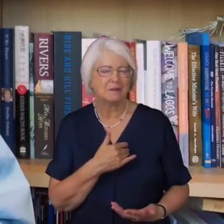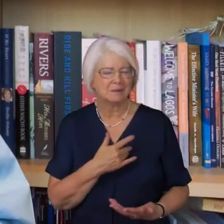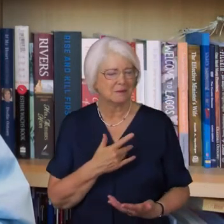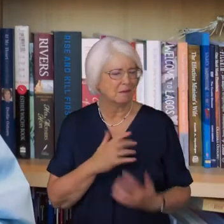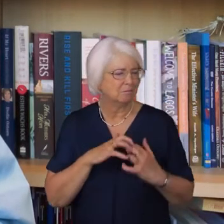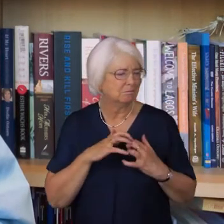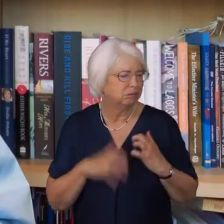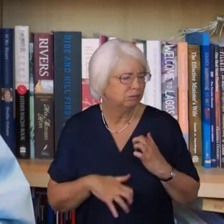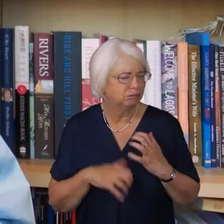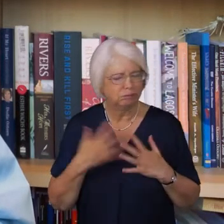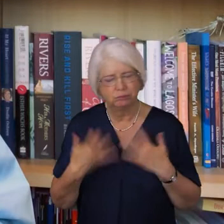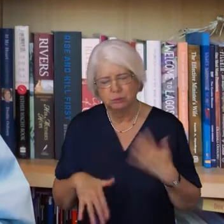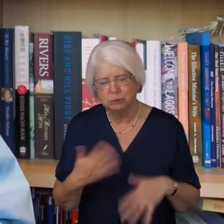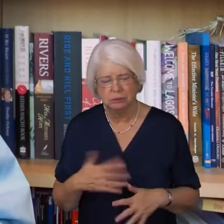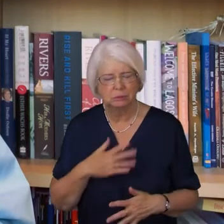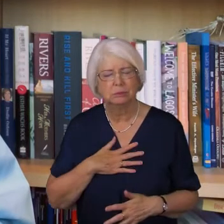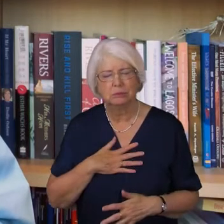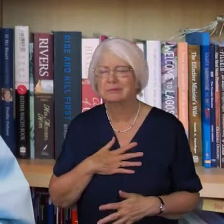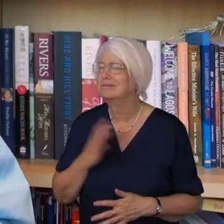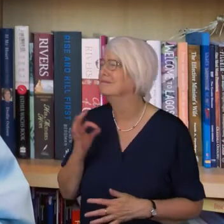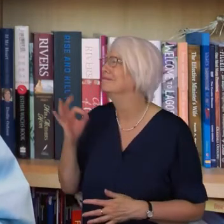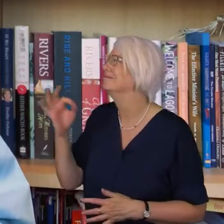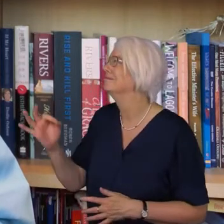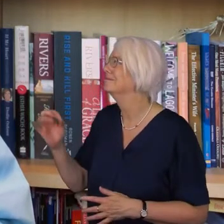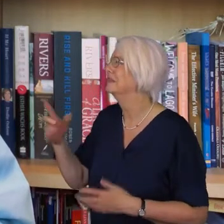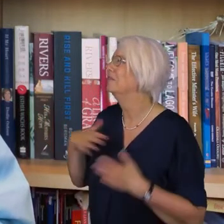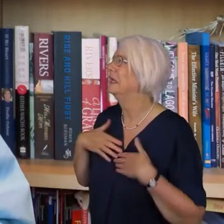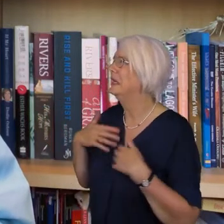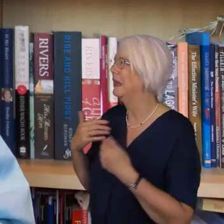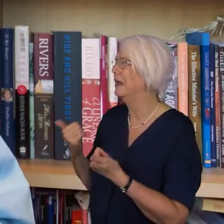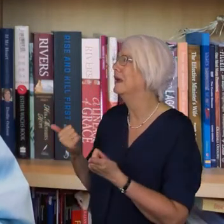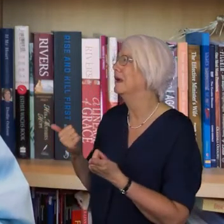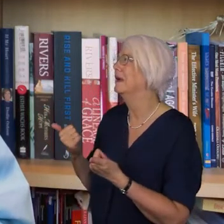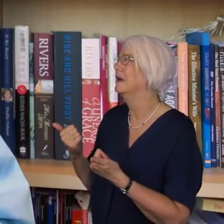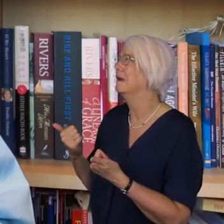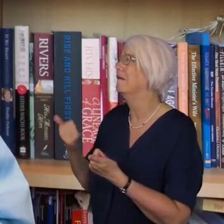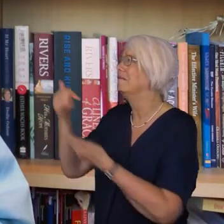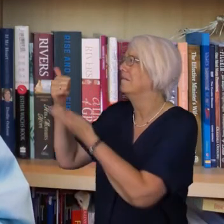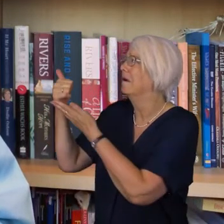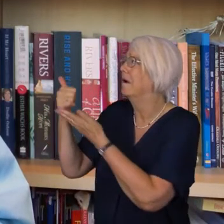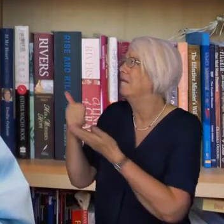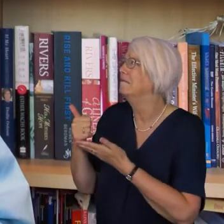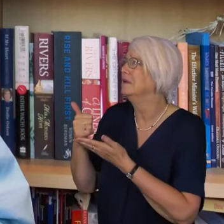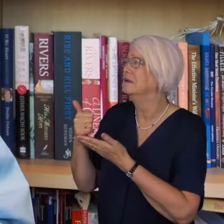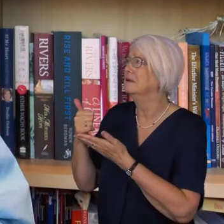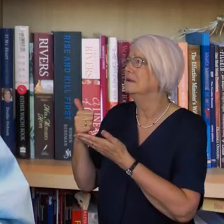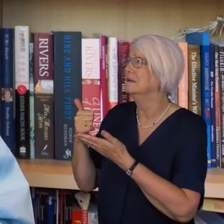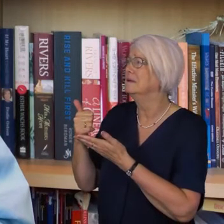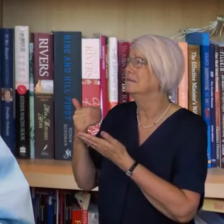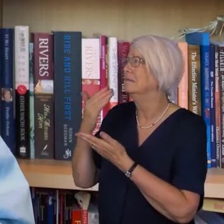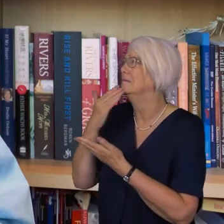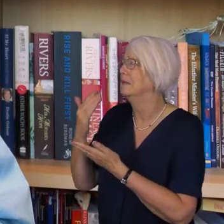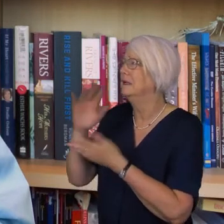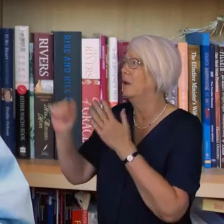Where our hearts are broken and wounded, we seek the healing of the